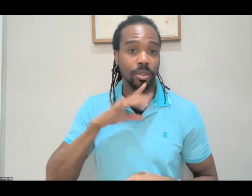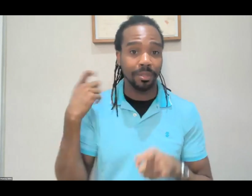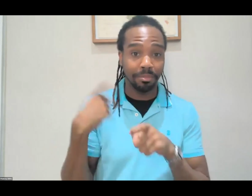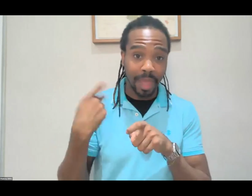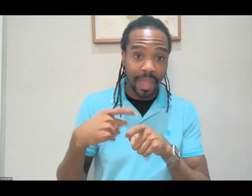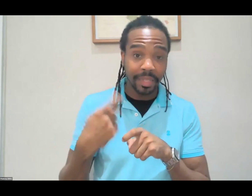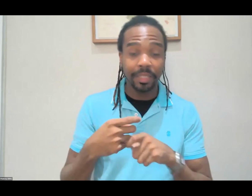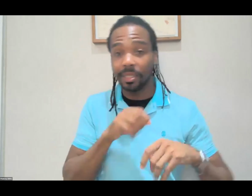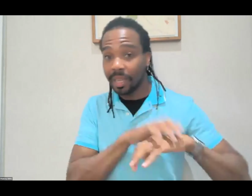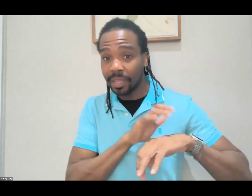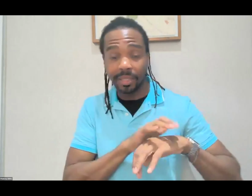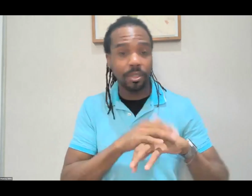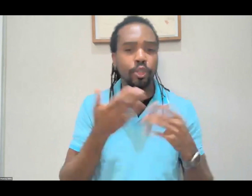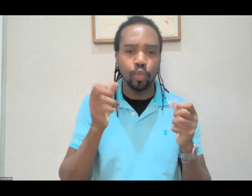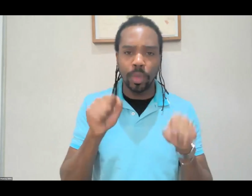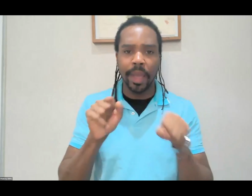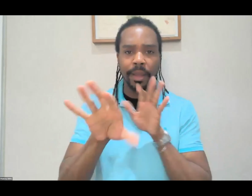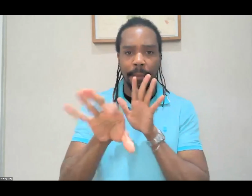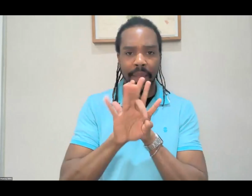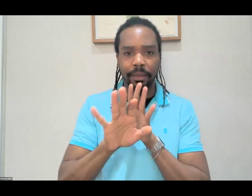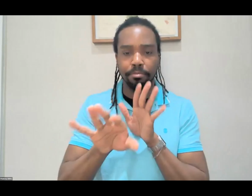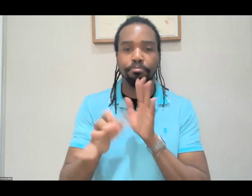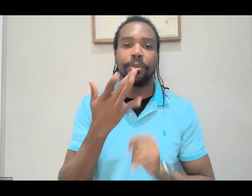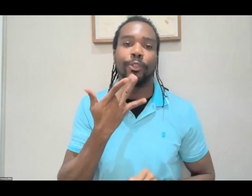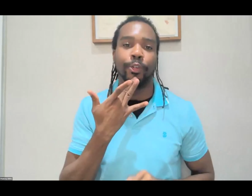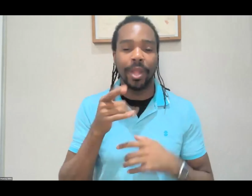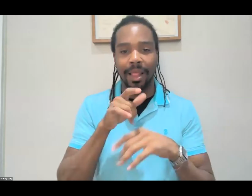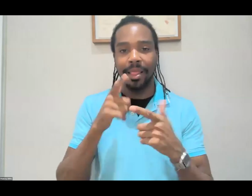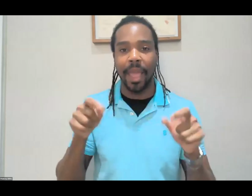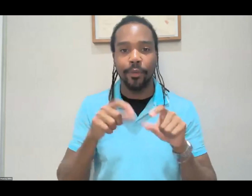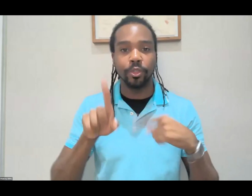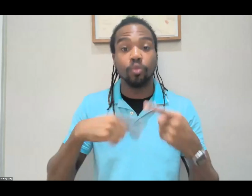hit English when we get to that.